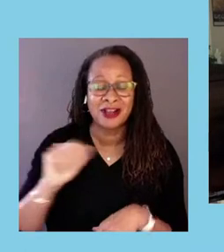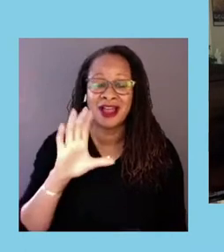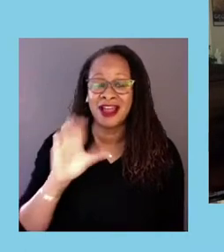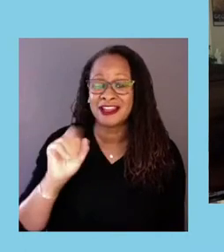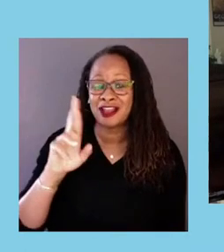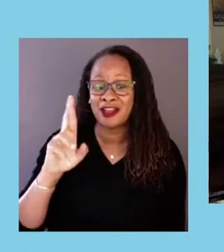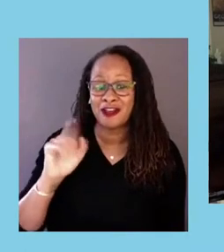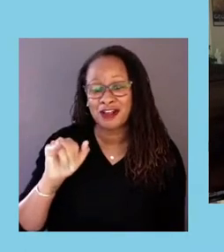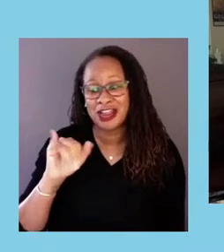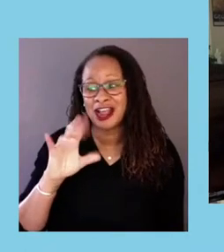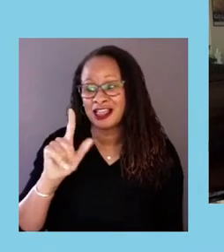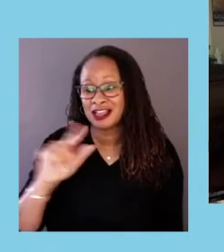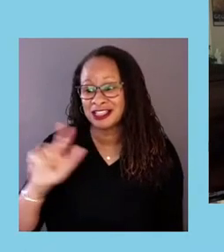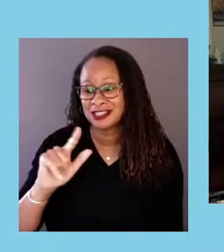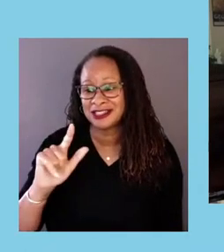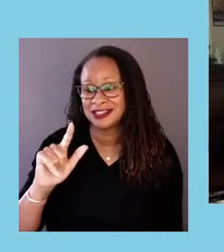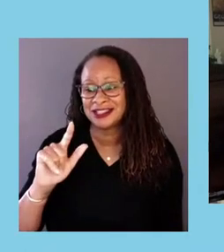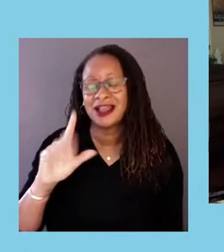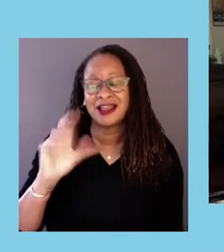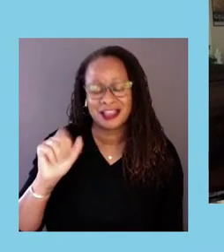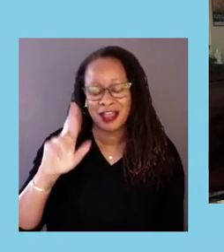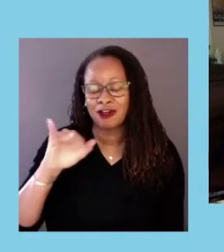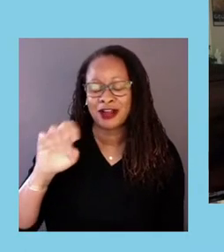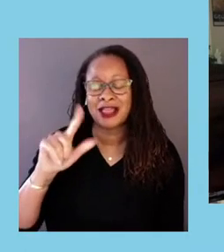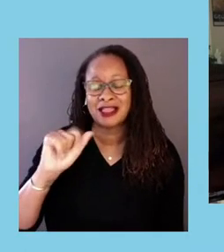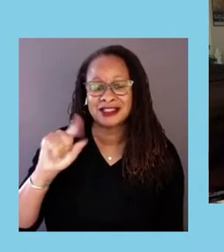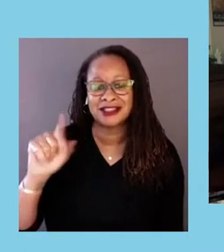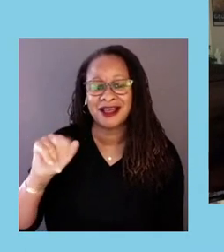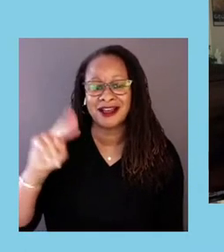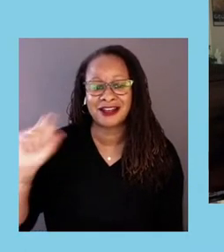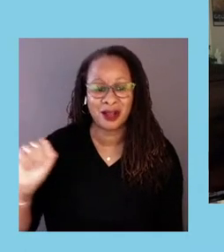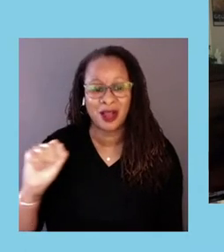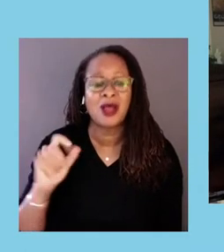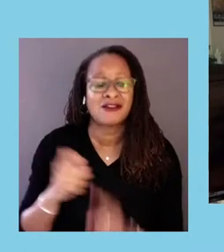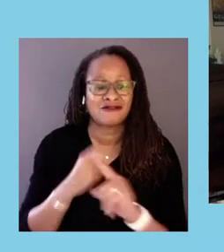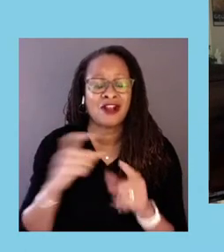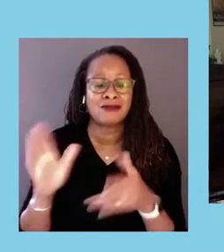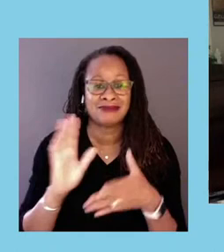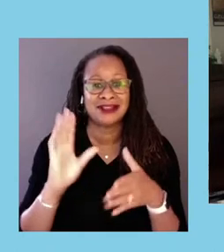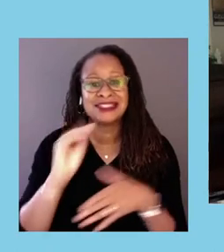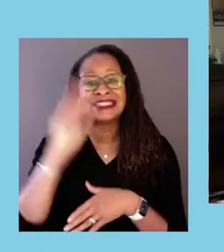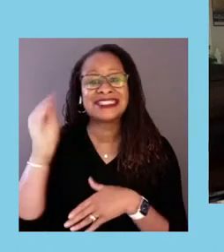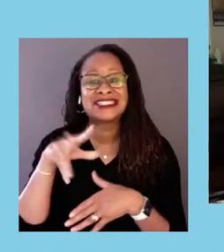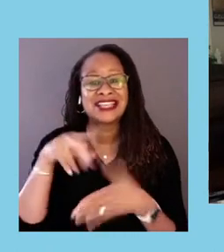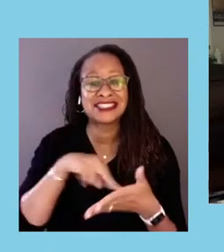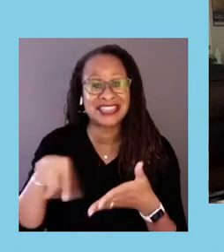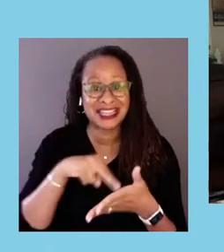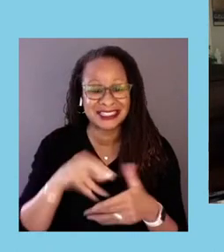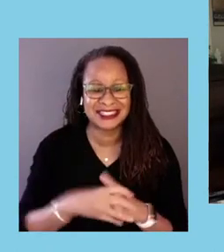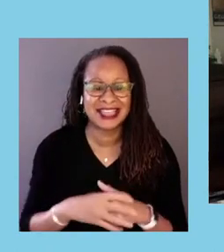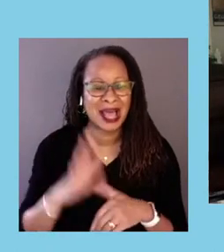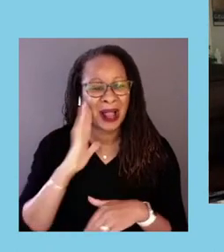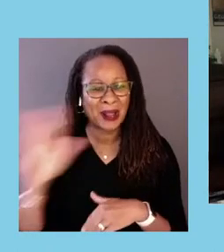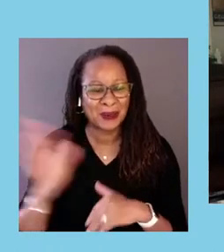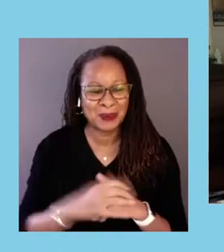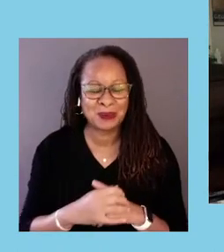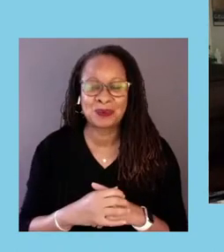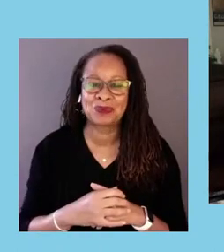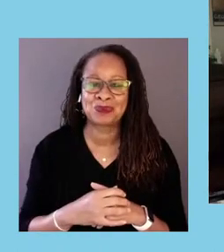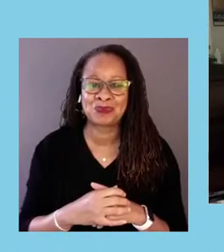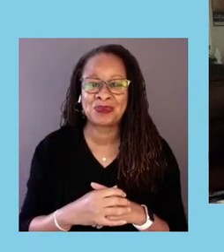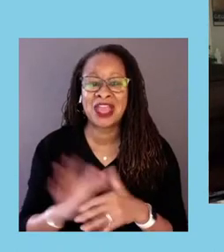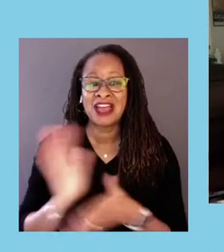and director of the documentary film program at the Sundance Institute. Hello, Carrie. Hi, Clayton. Hi. Film